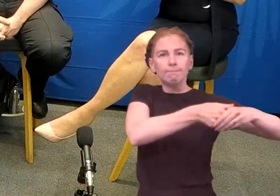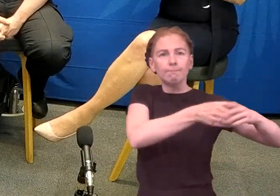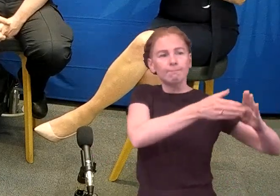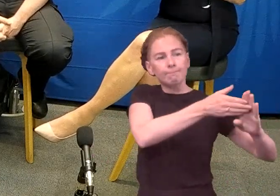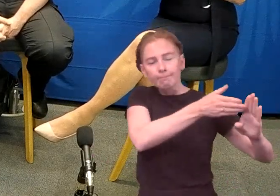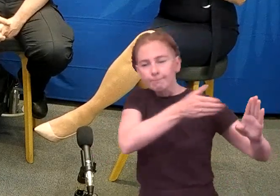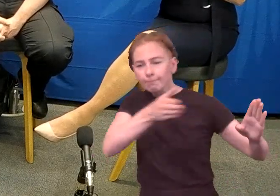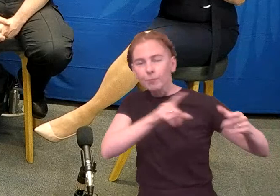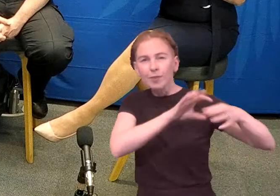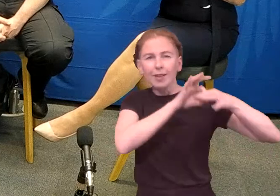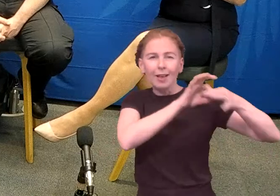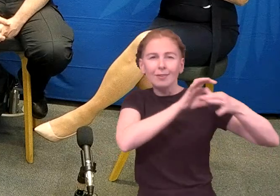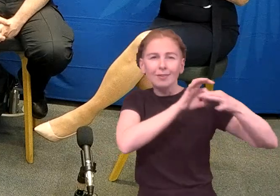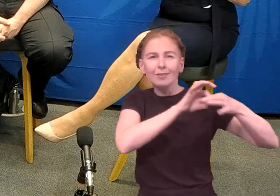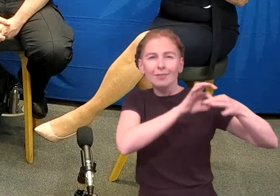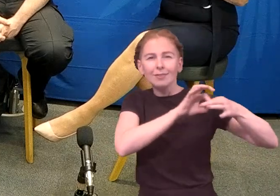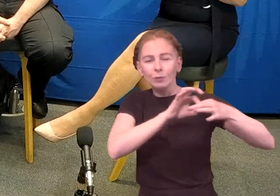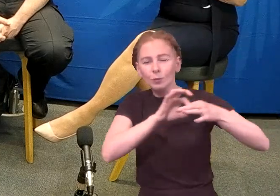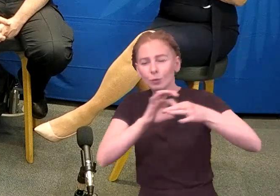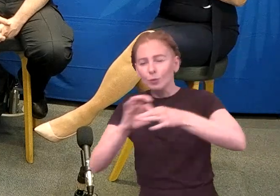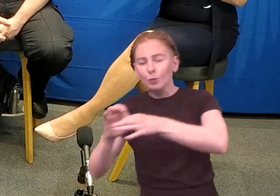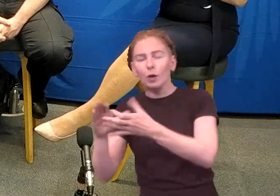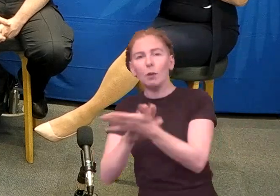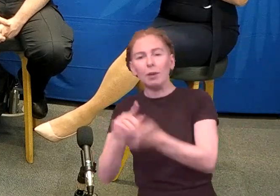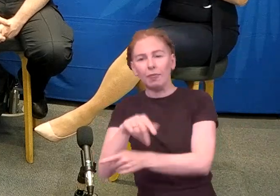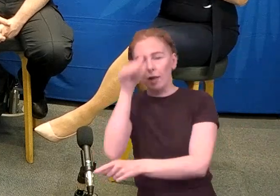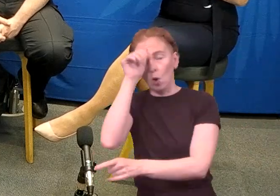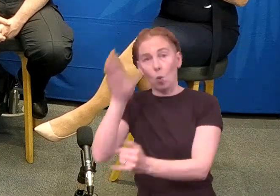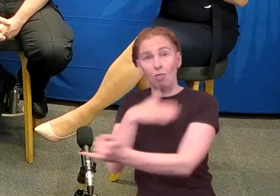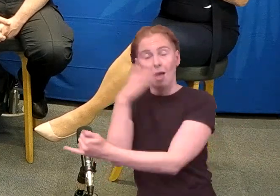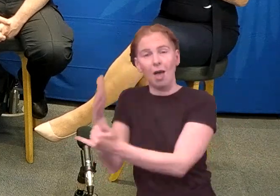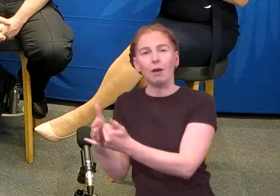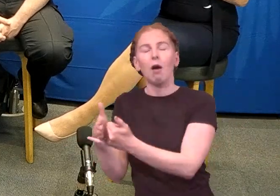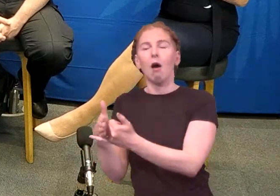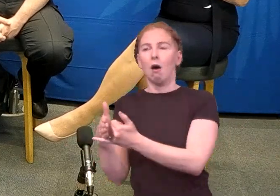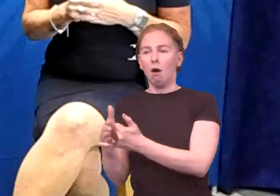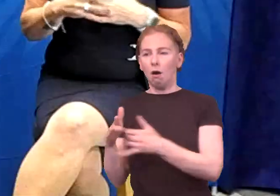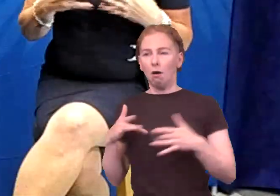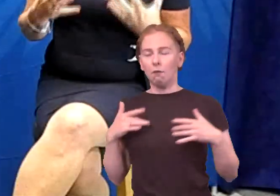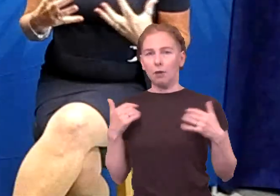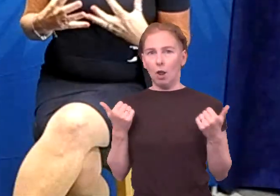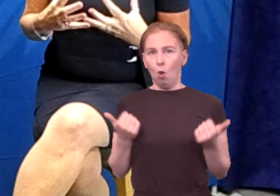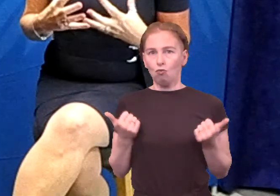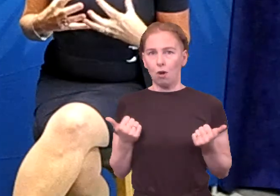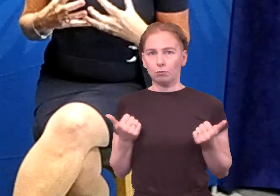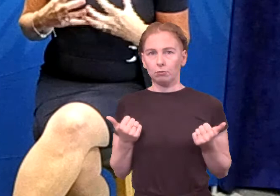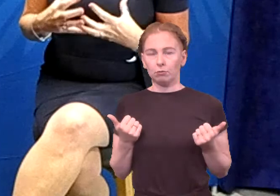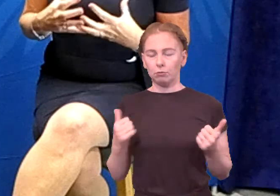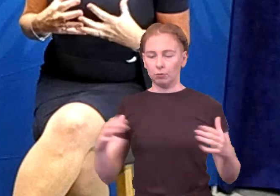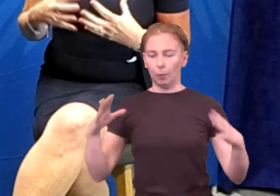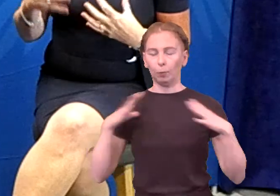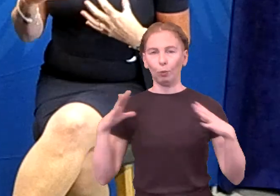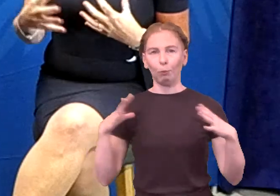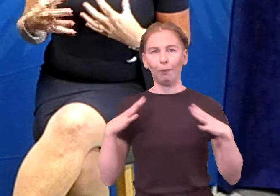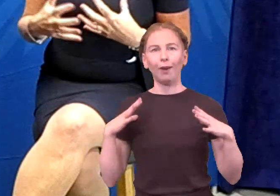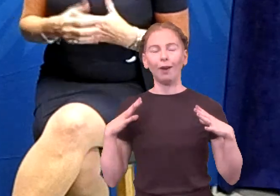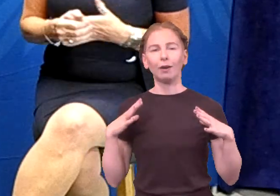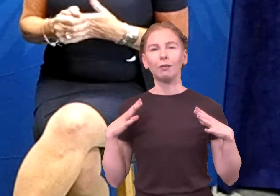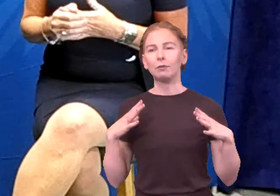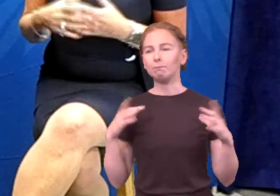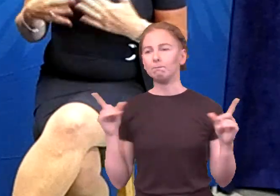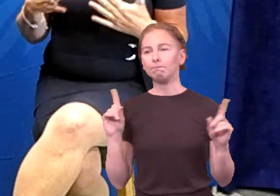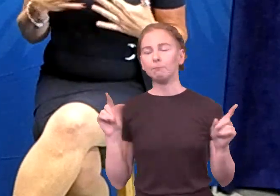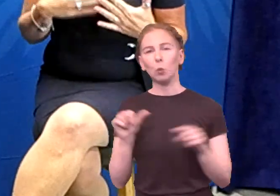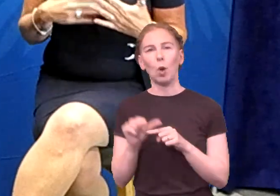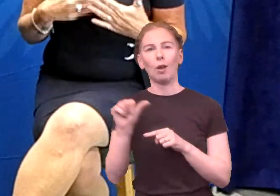were, so that they come out at the other end just much better prepared to manage daily